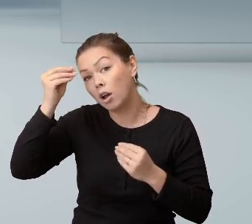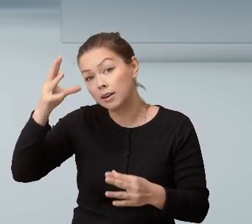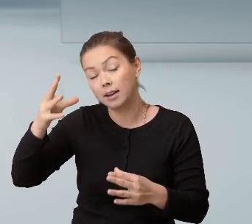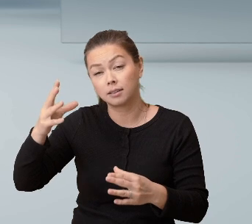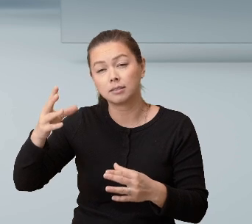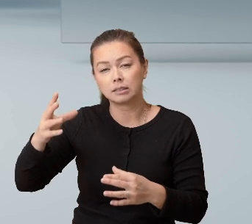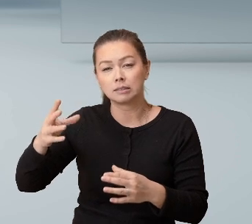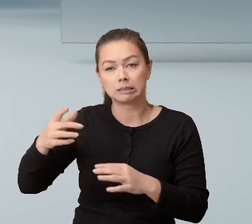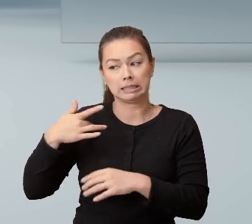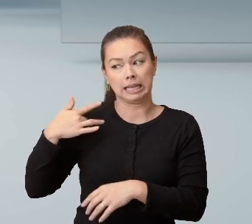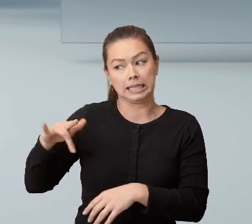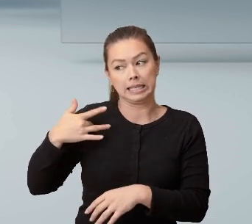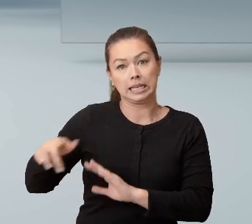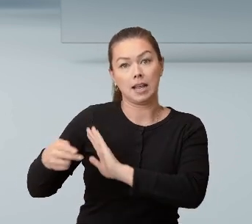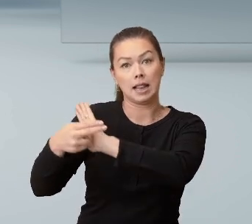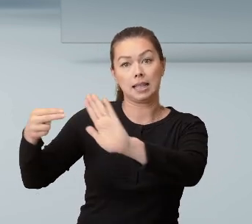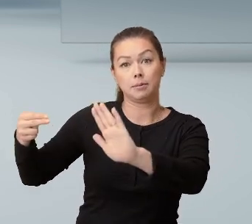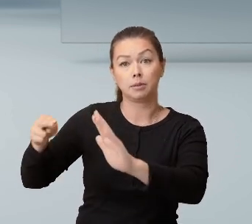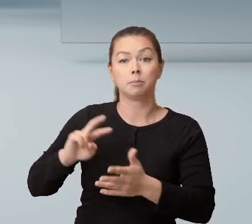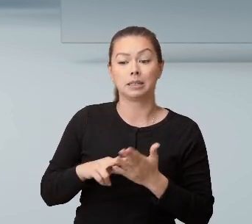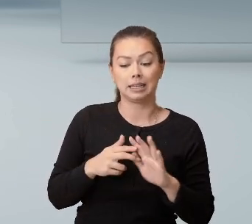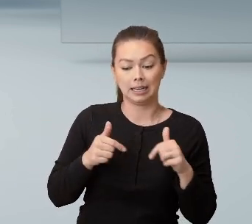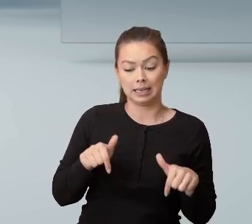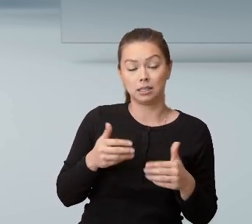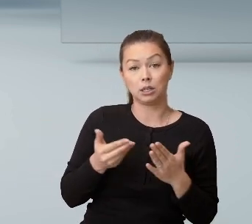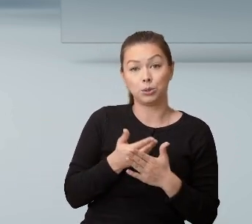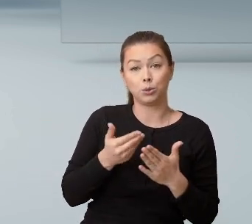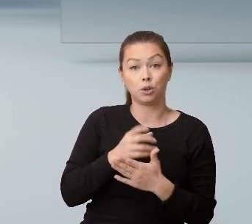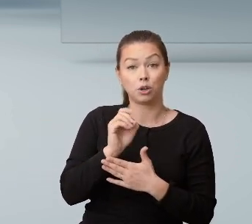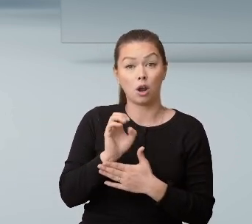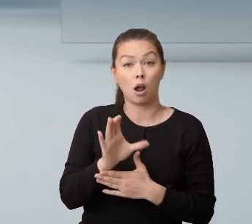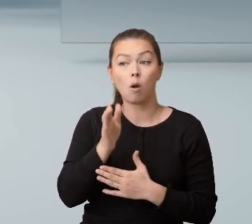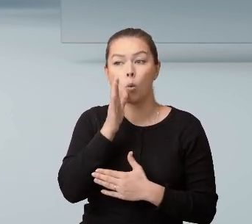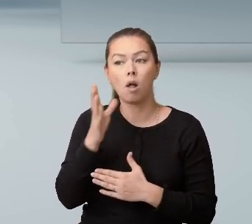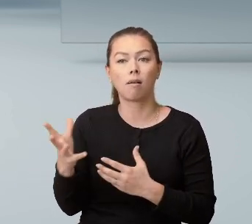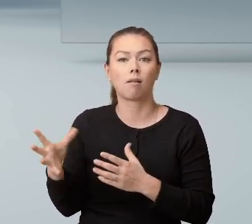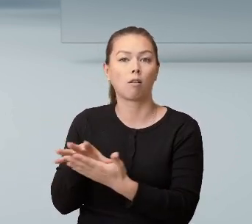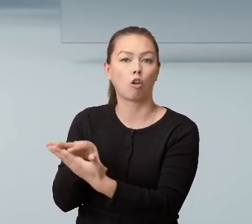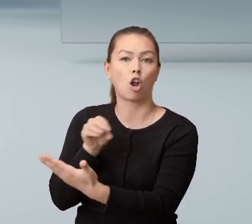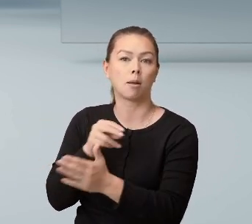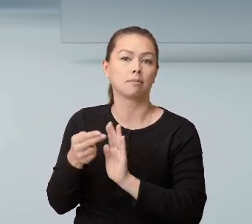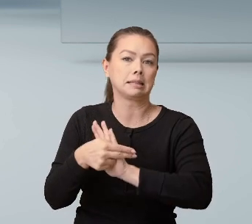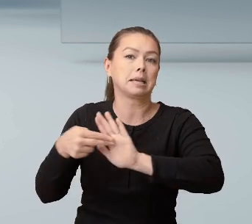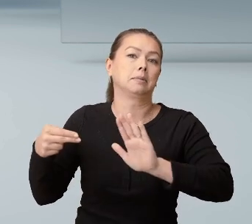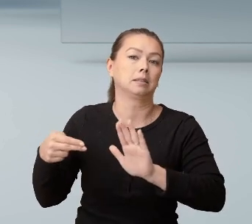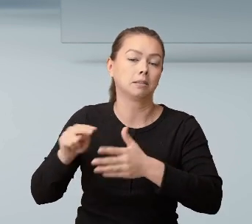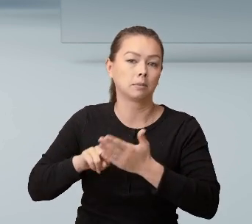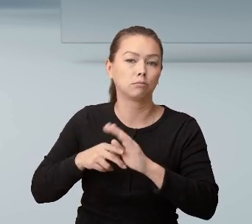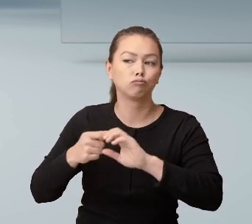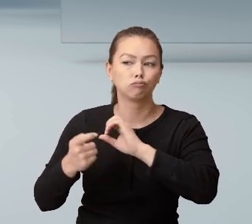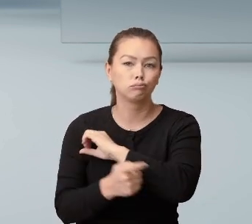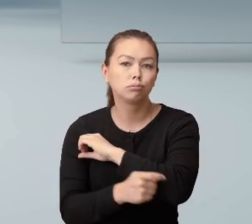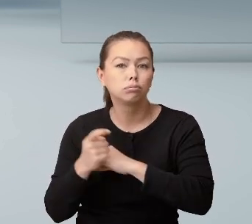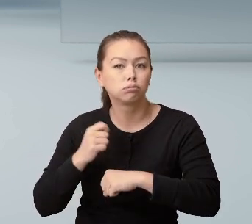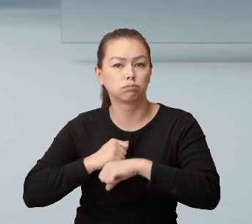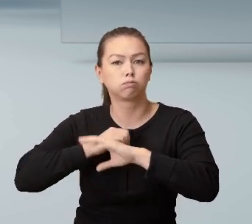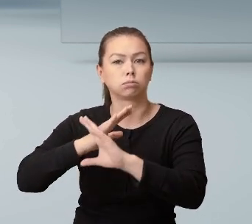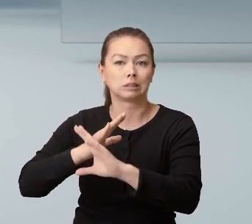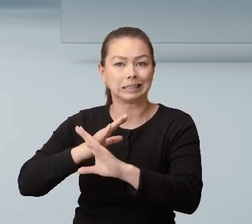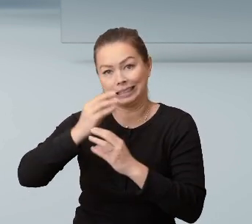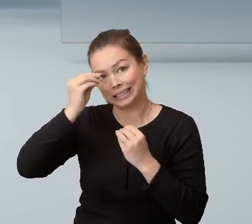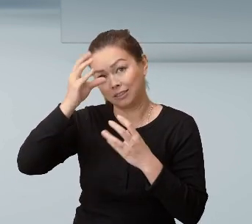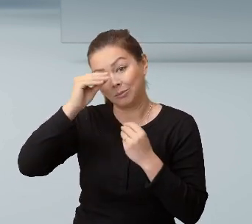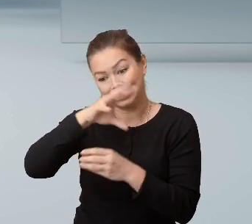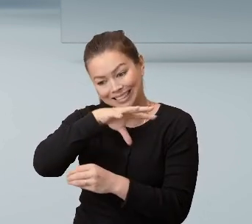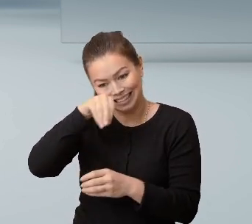other documents that have got sensitivity labels applied, the new document will also inherit that label. So it's auto-protecting